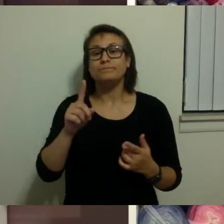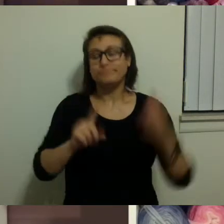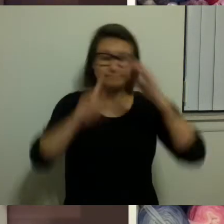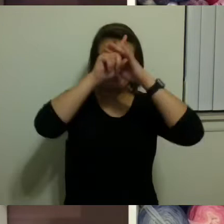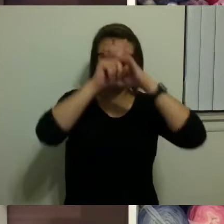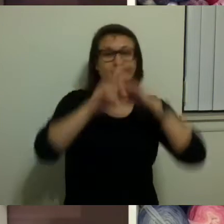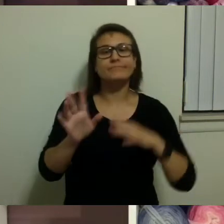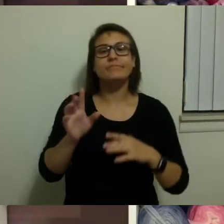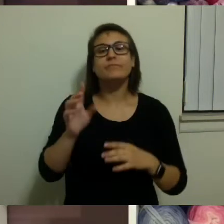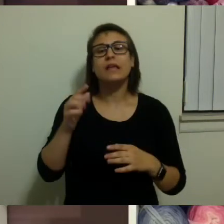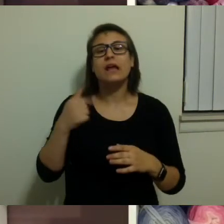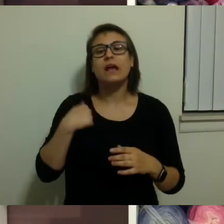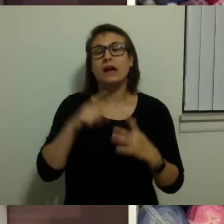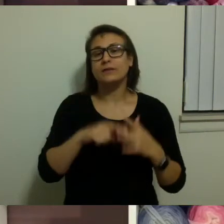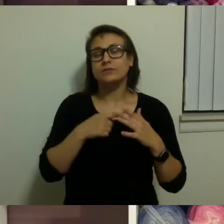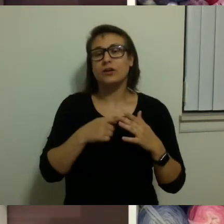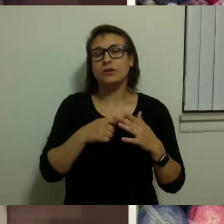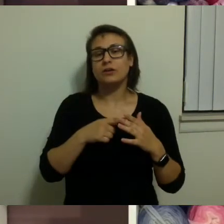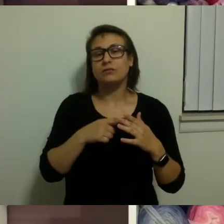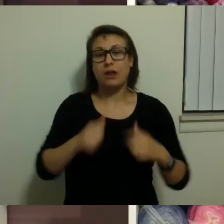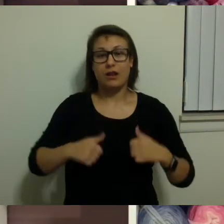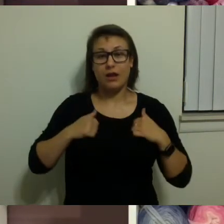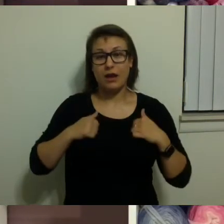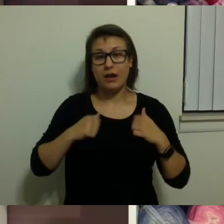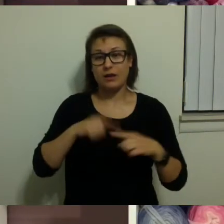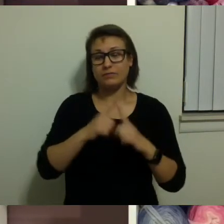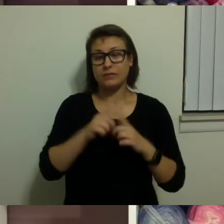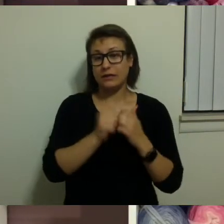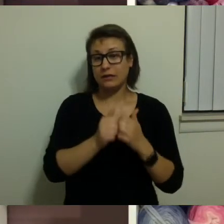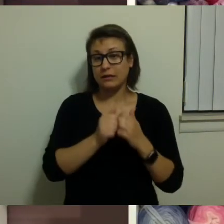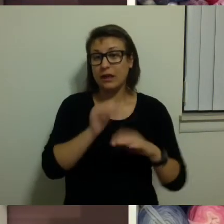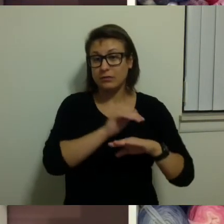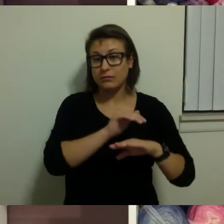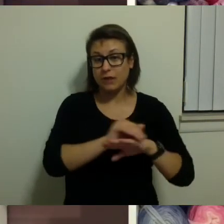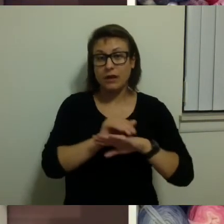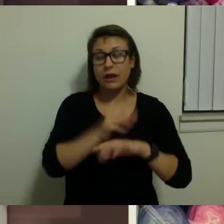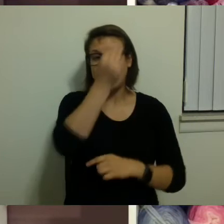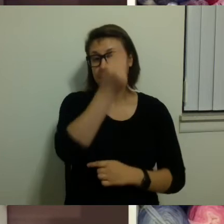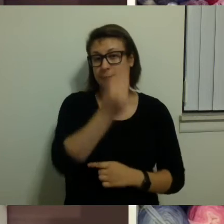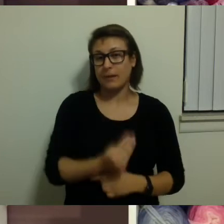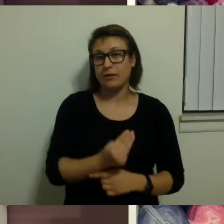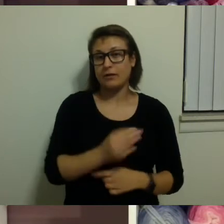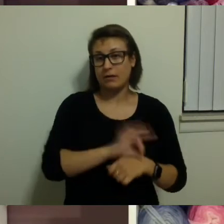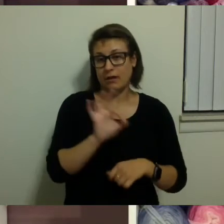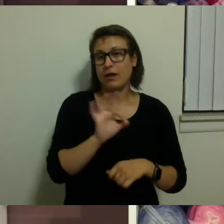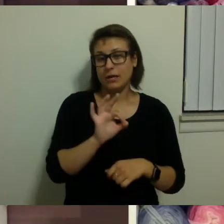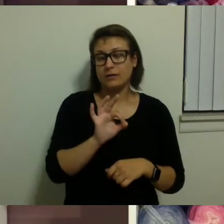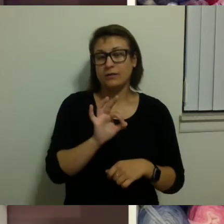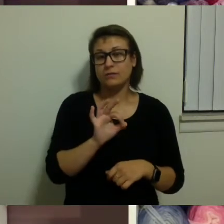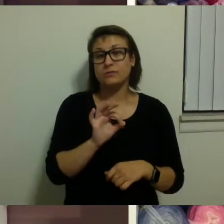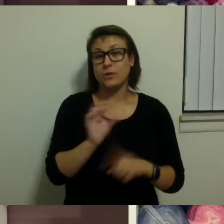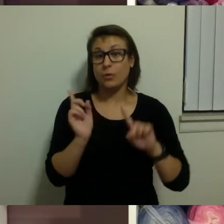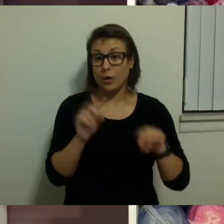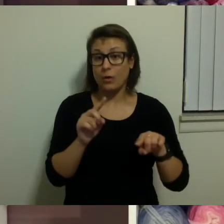So I have started doing a live knit together night on Instagram every Monday at 9:00. So be there